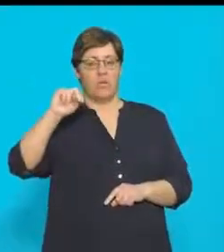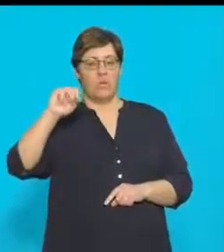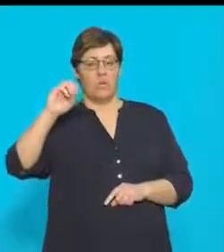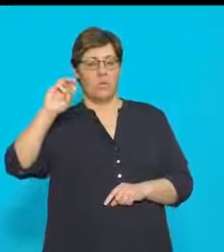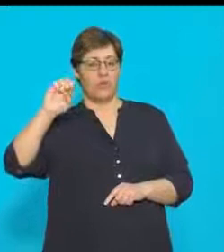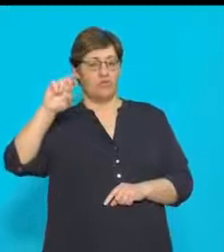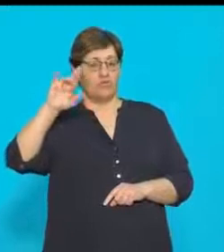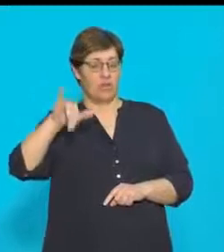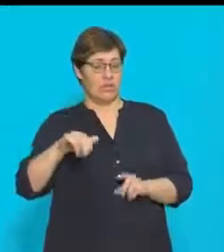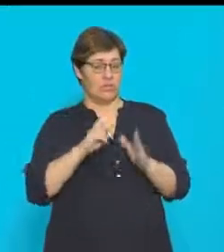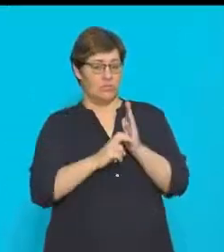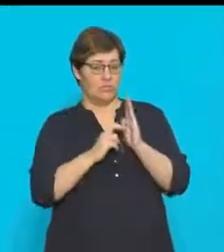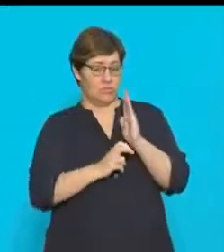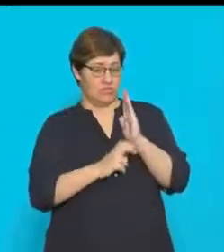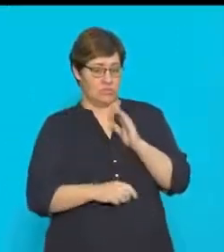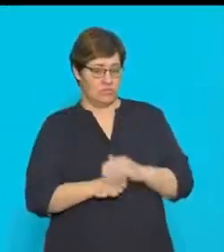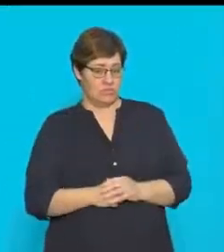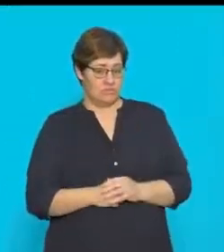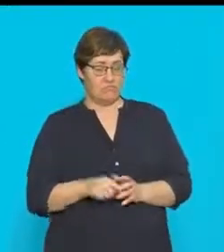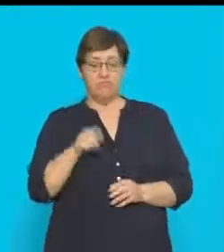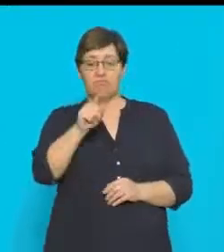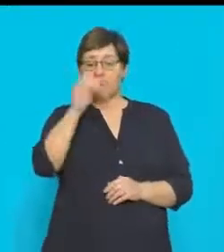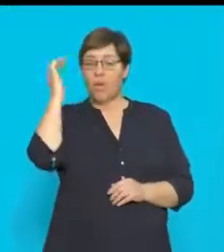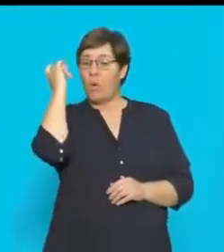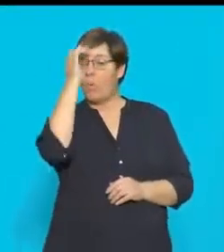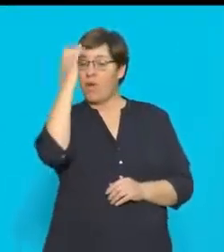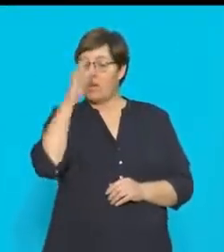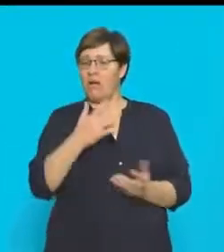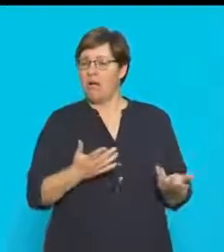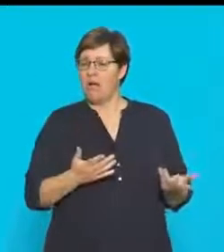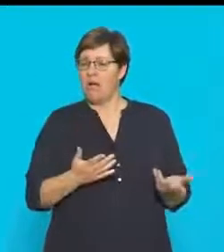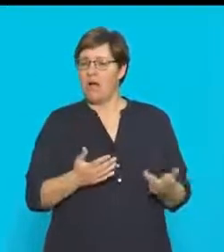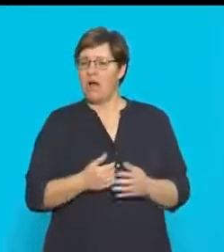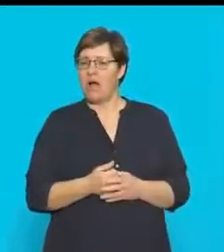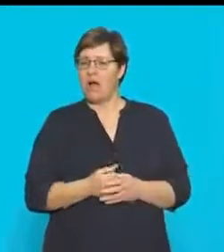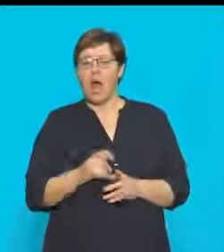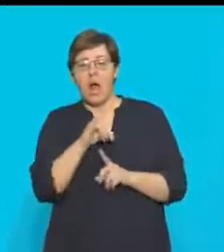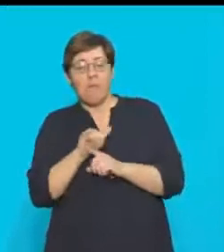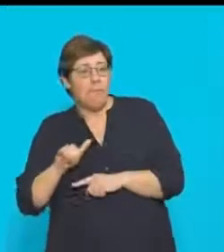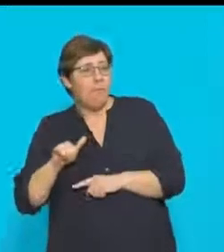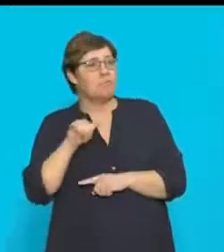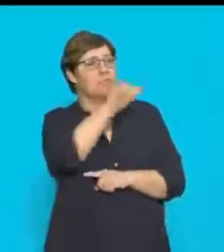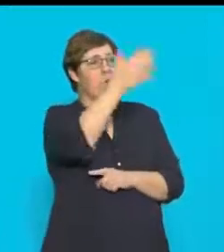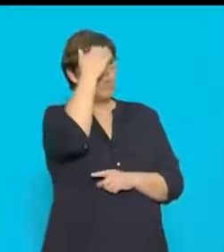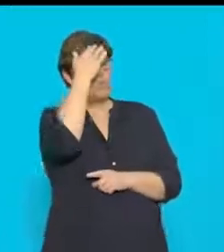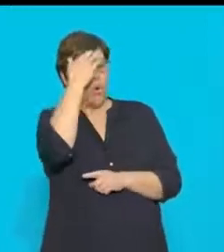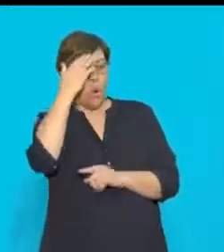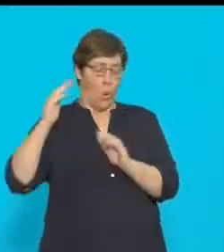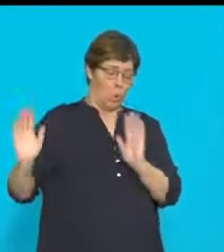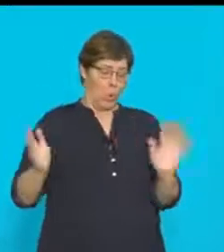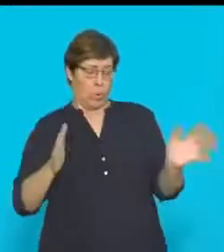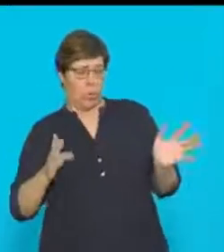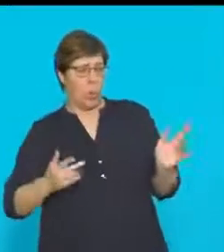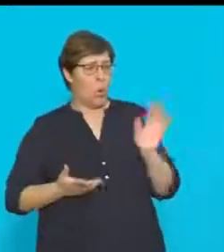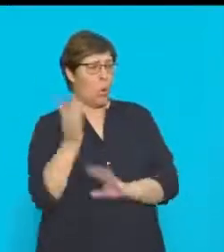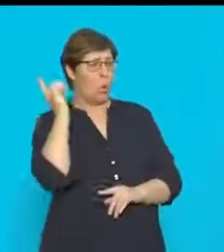Have you ever wondered how is it that pilots know in which direction to fly it when there is a strong wind